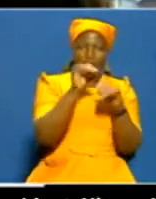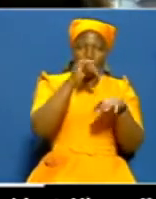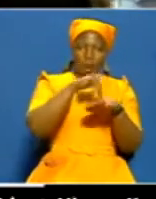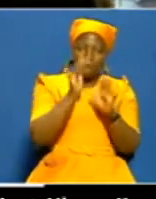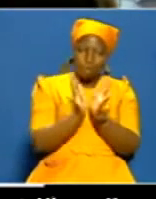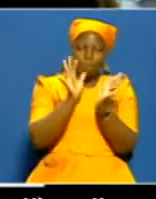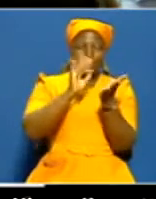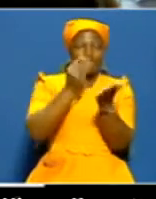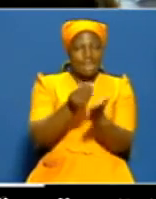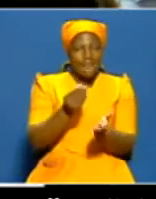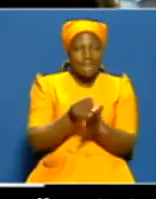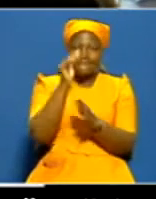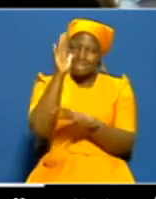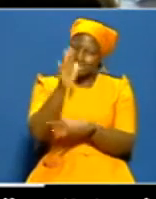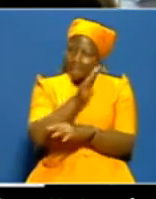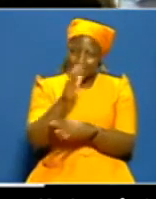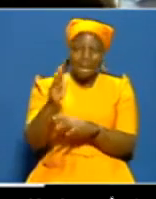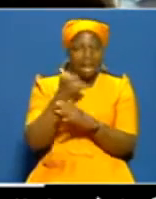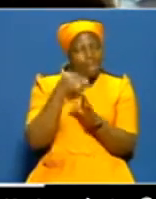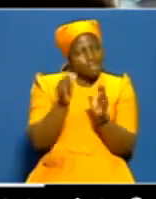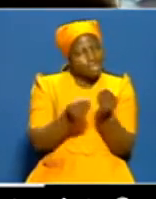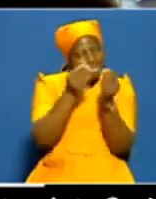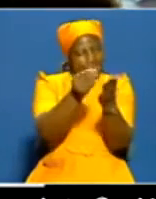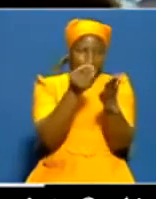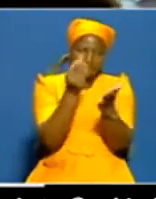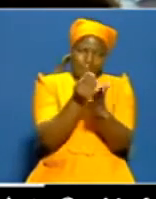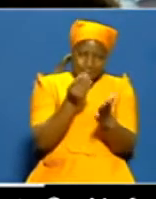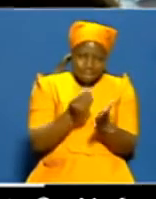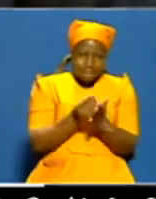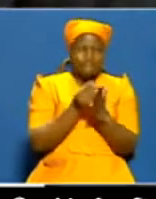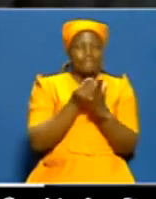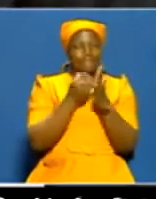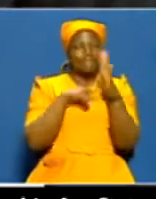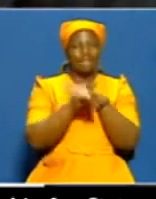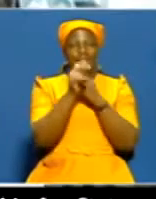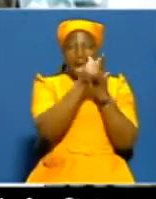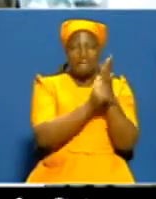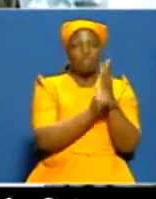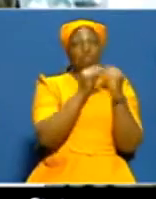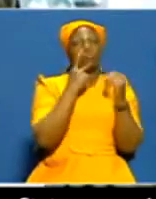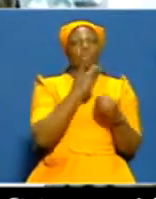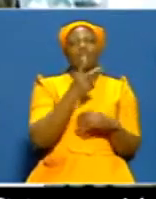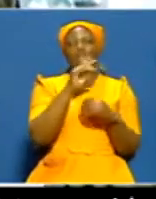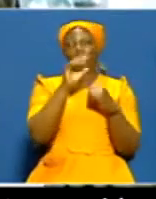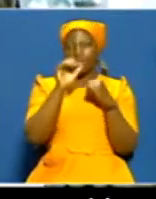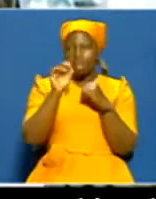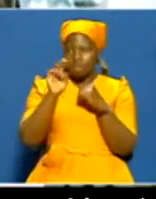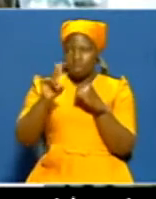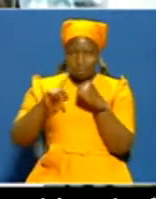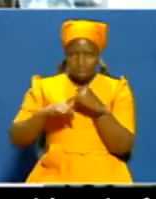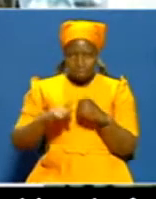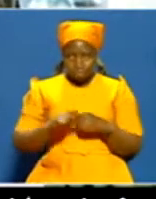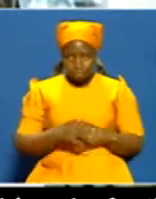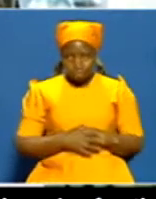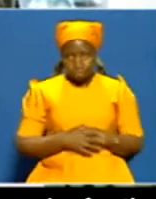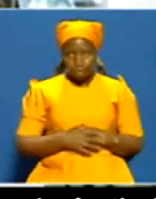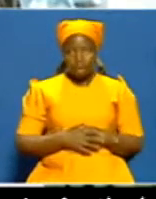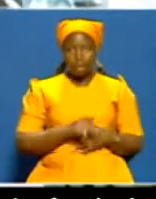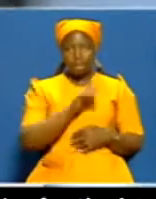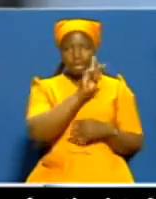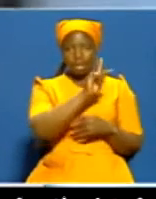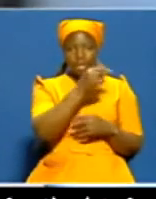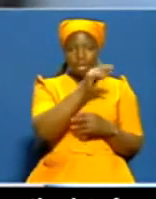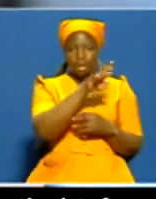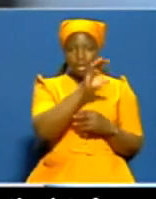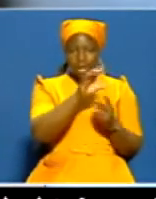never provided for a provision akin to Article 226(5). KHRC and Kituo cha Sheria,